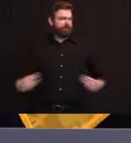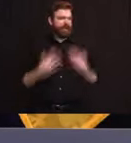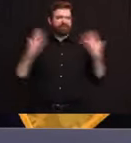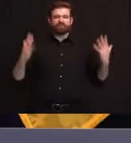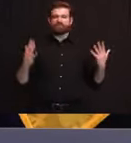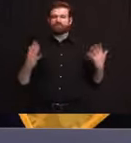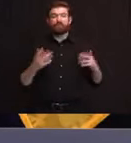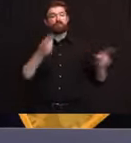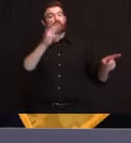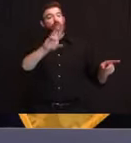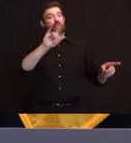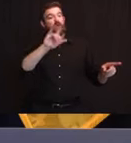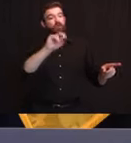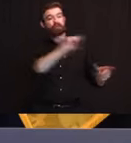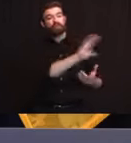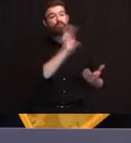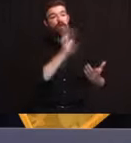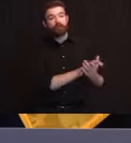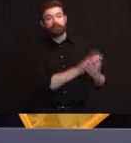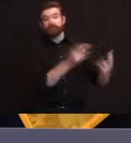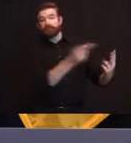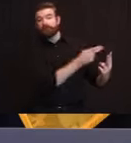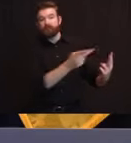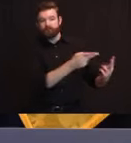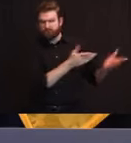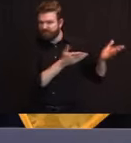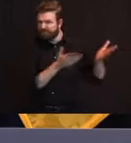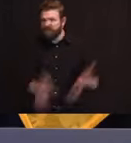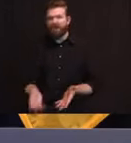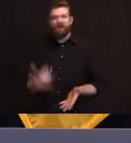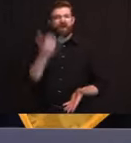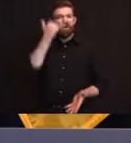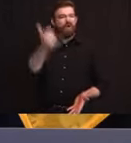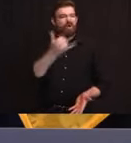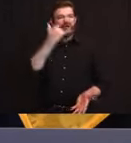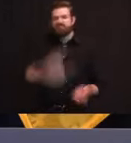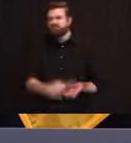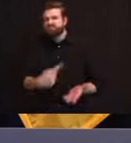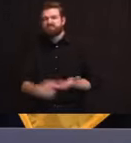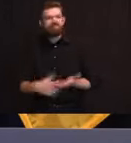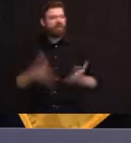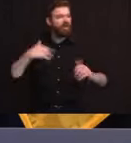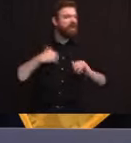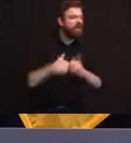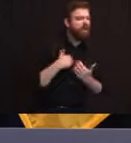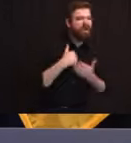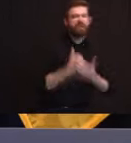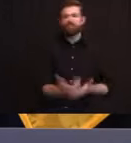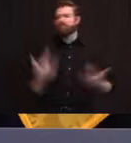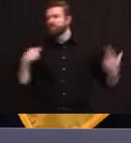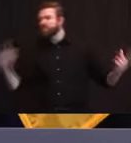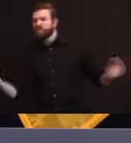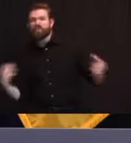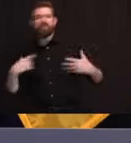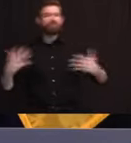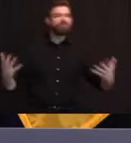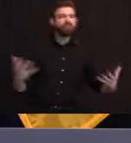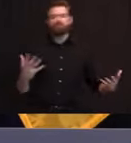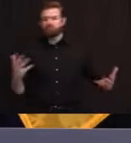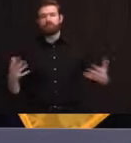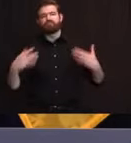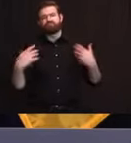been consistently in there and reaching out, what can we do to help? And as I said in my remarks, the AME